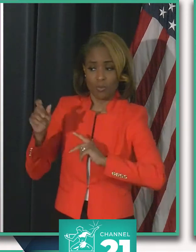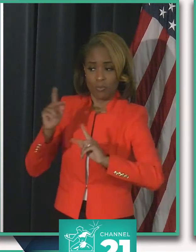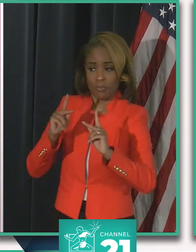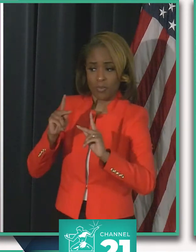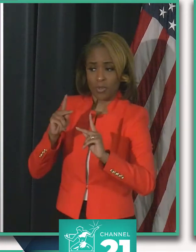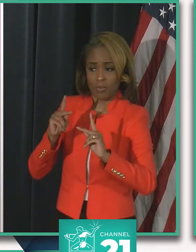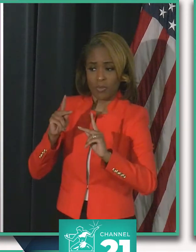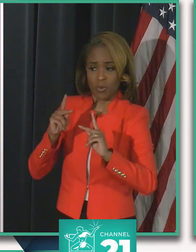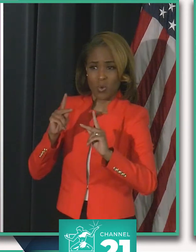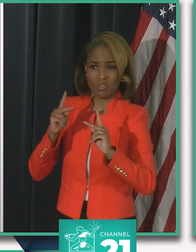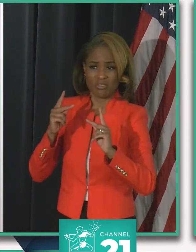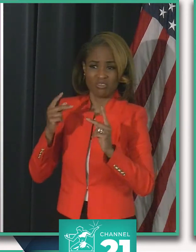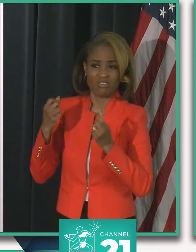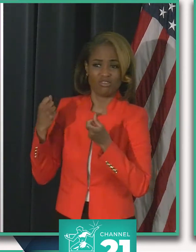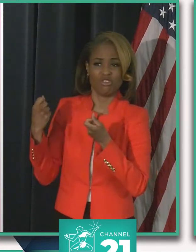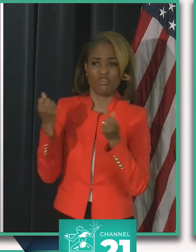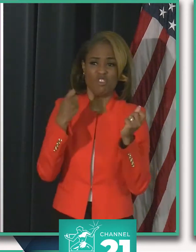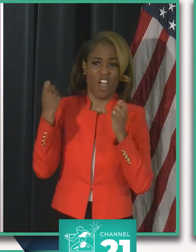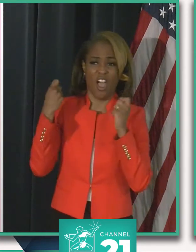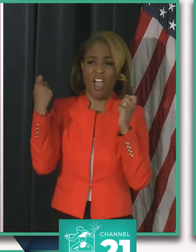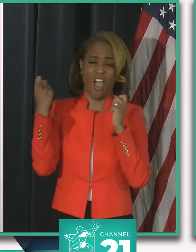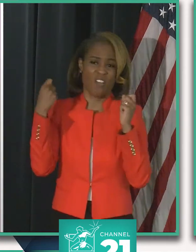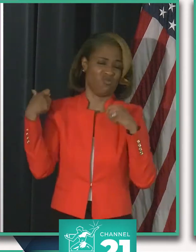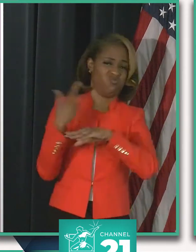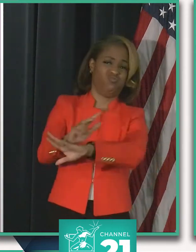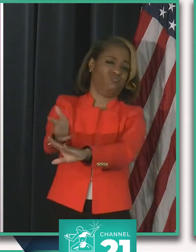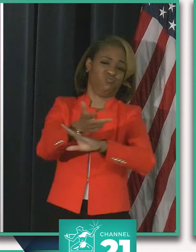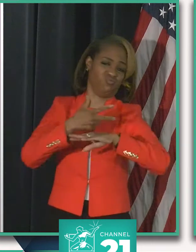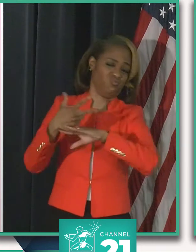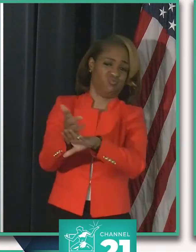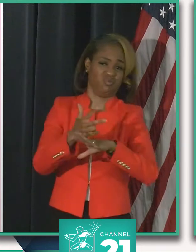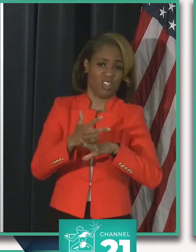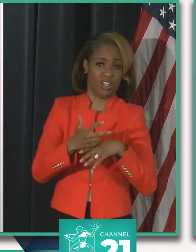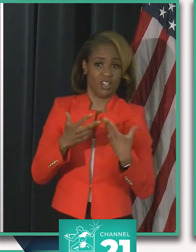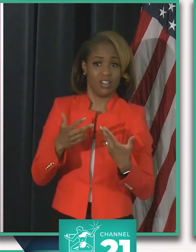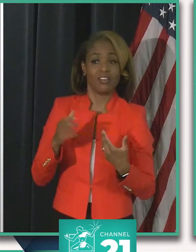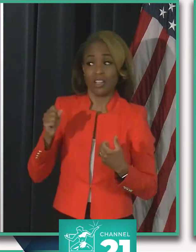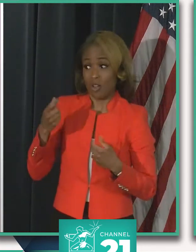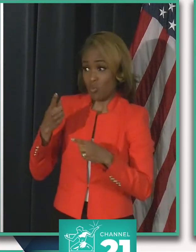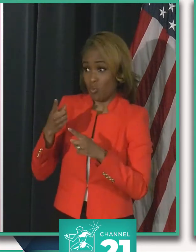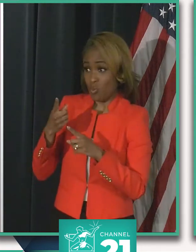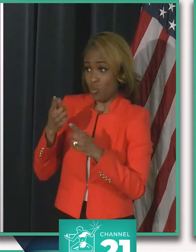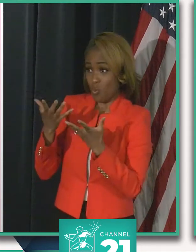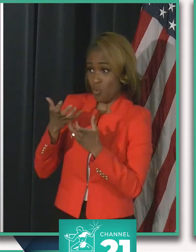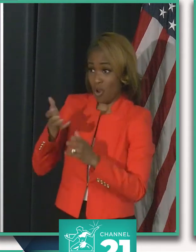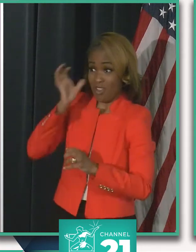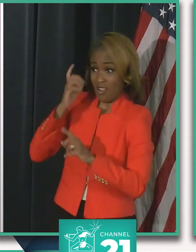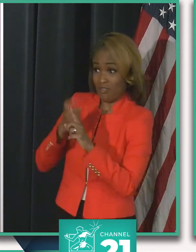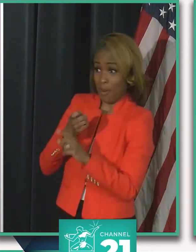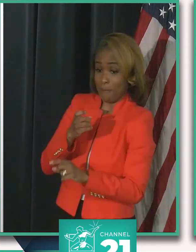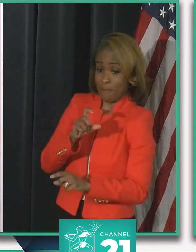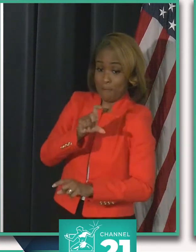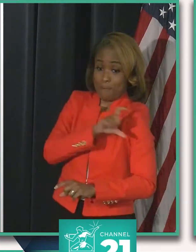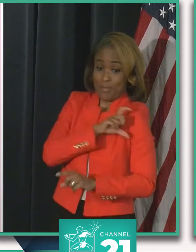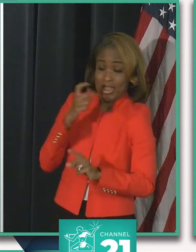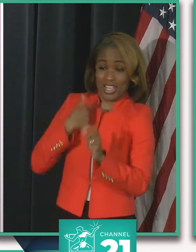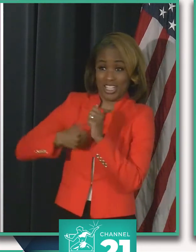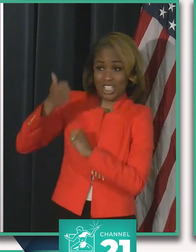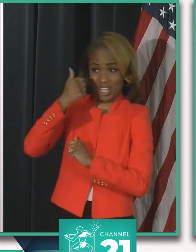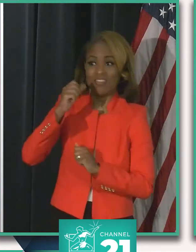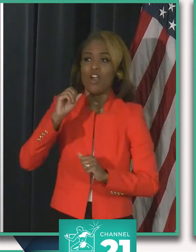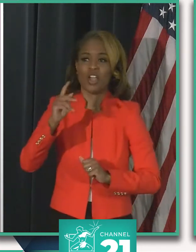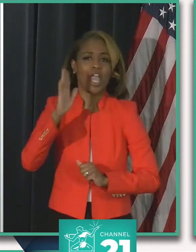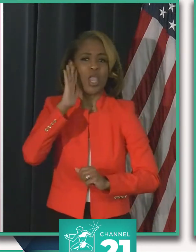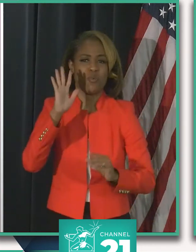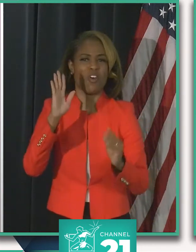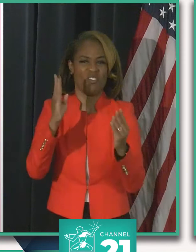driving crazy and stuff like that. Yeah. Yeah, you want to hear from the police chief? Yeah. Okay, he's going to fix